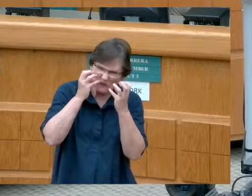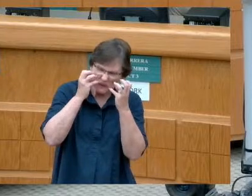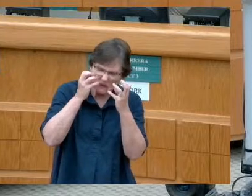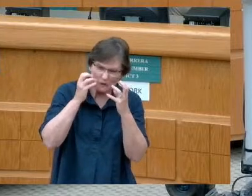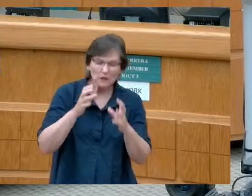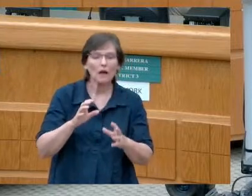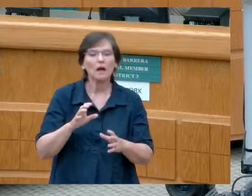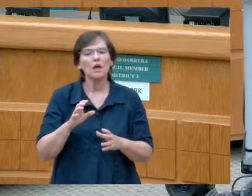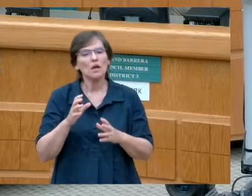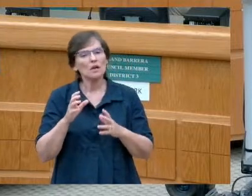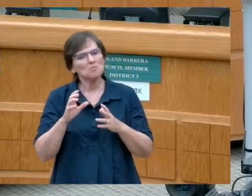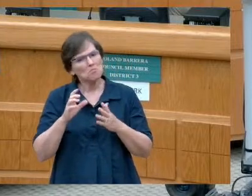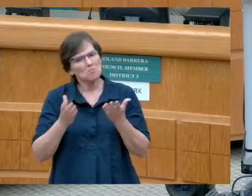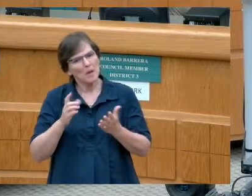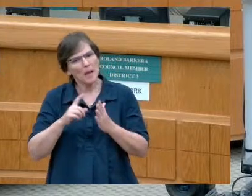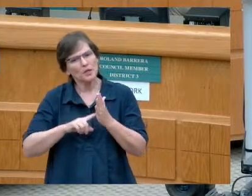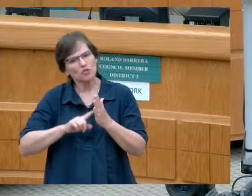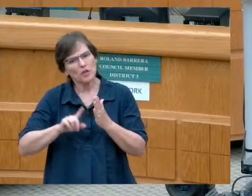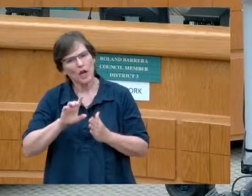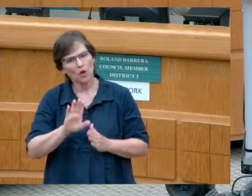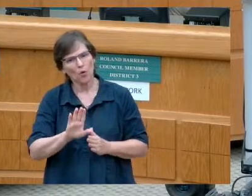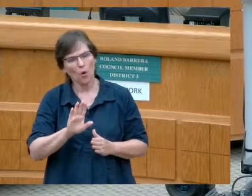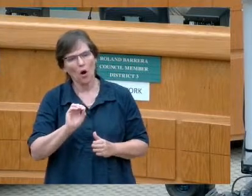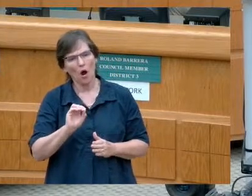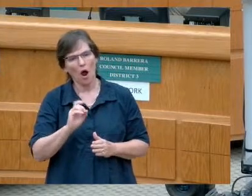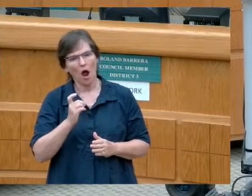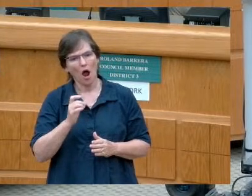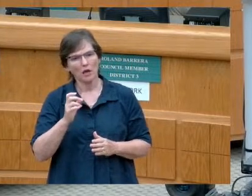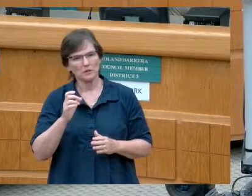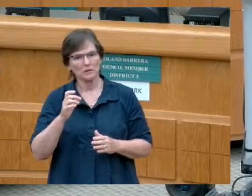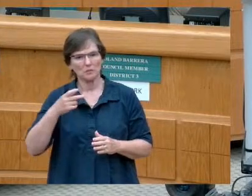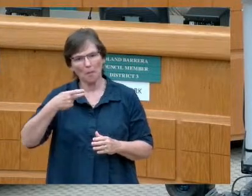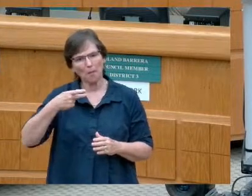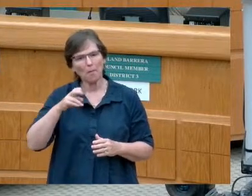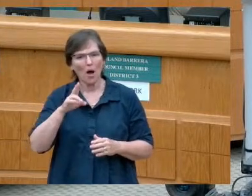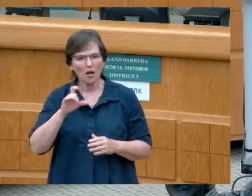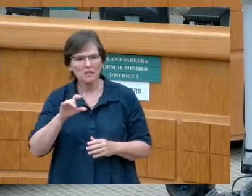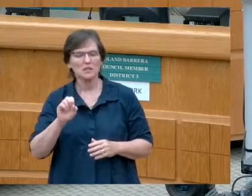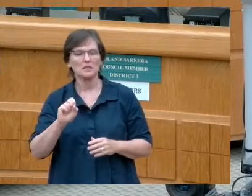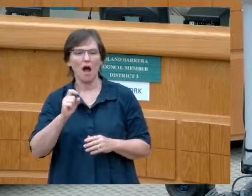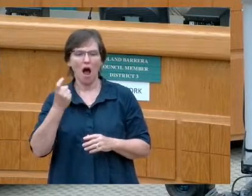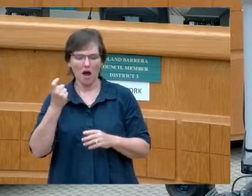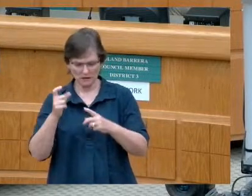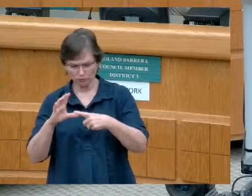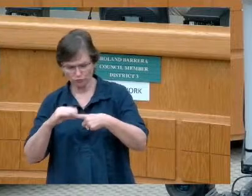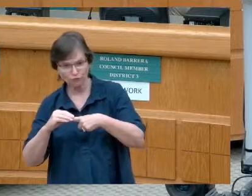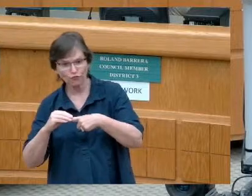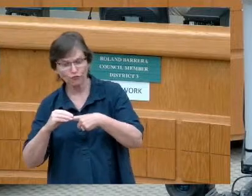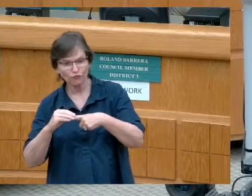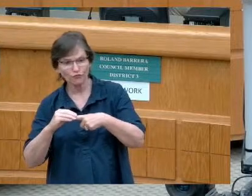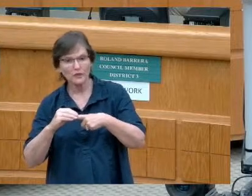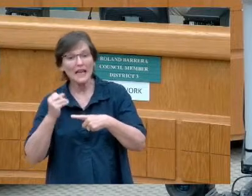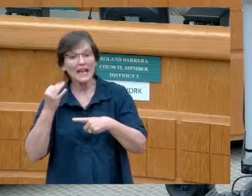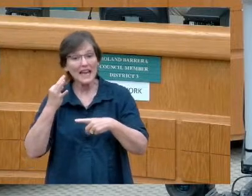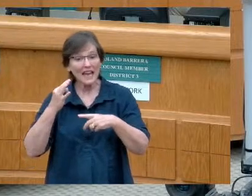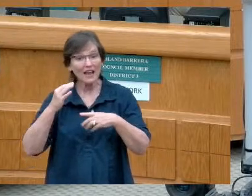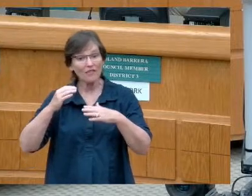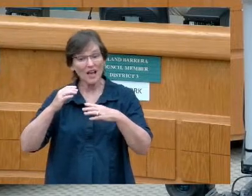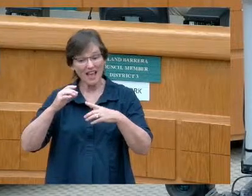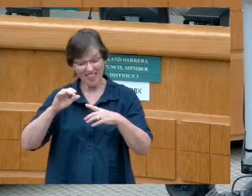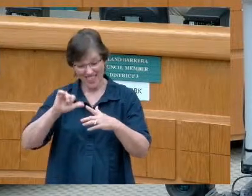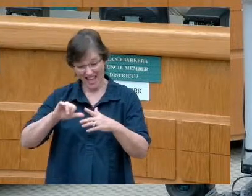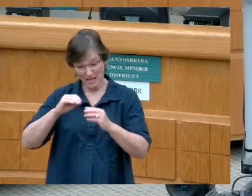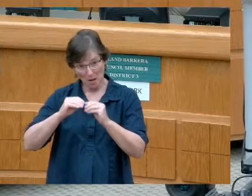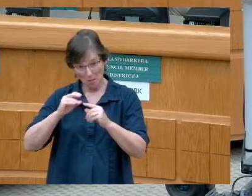about 95%, up to 100%, which is the best. If it starts to drop below 95%, you need to speak